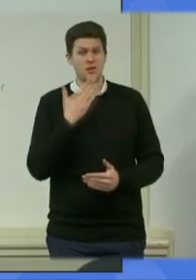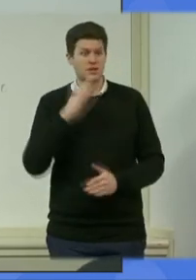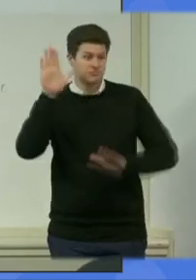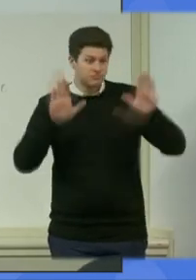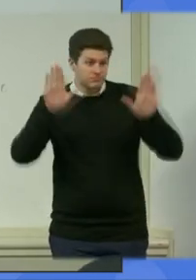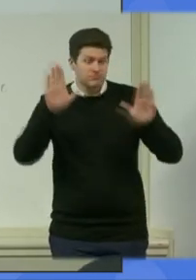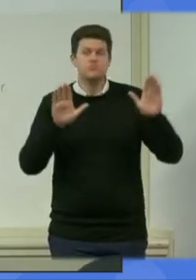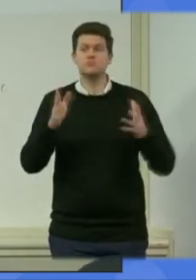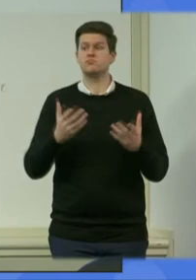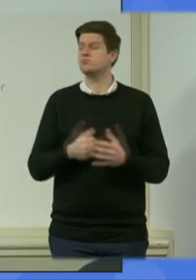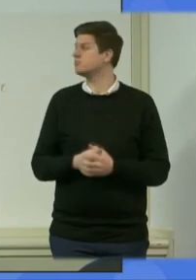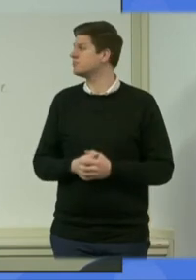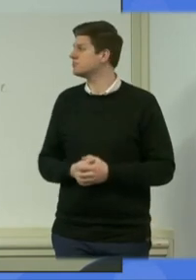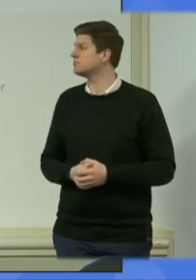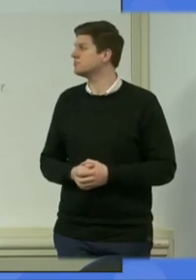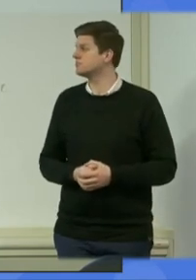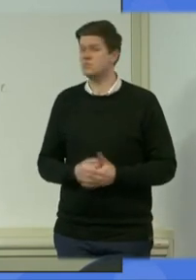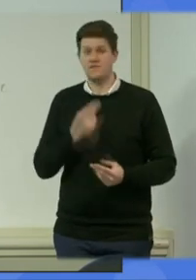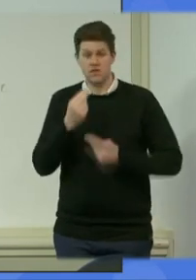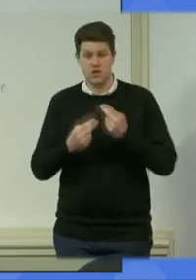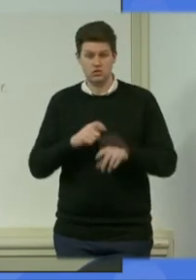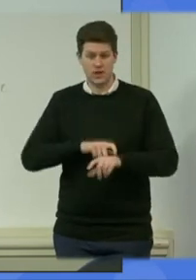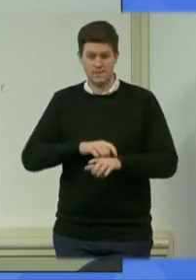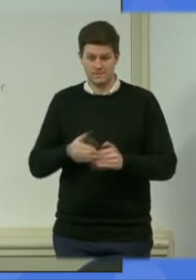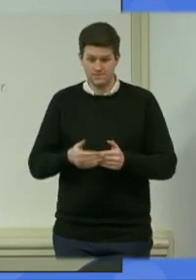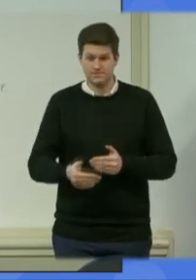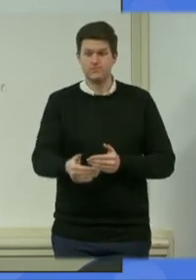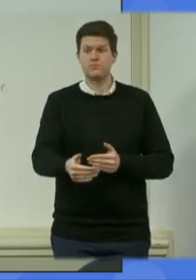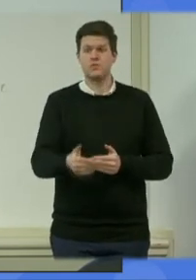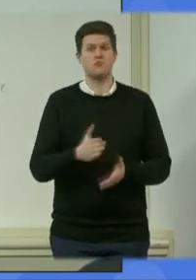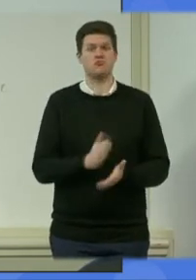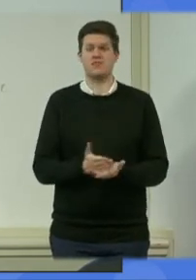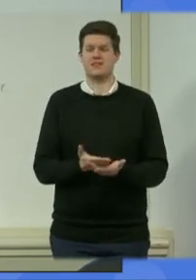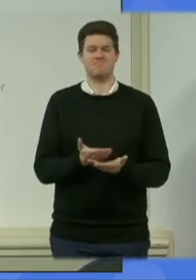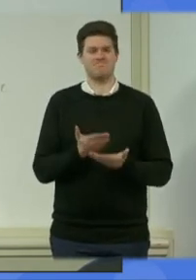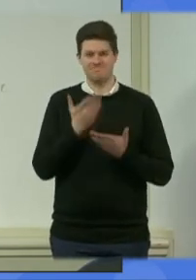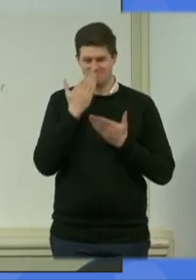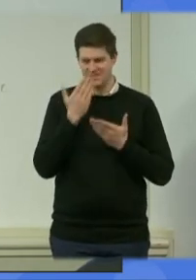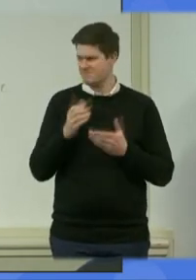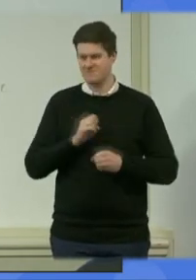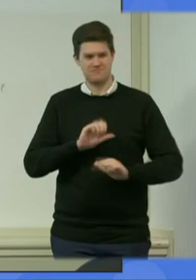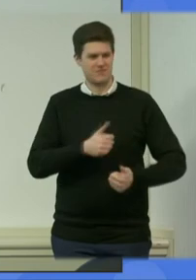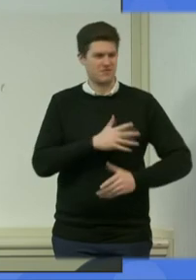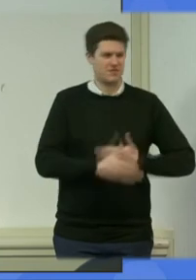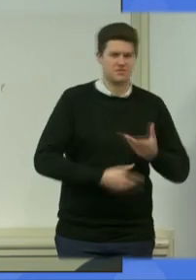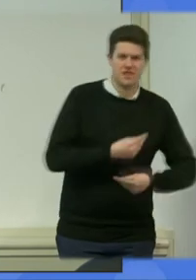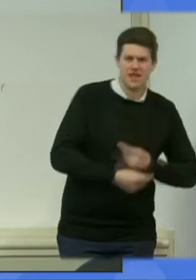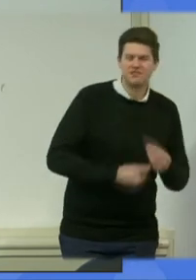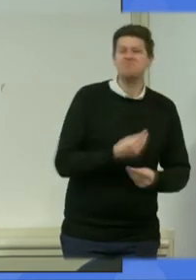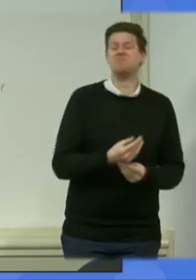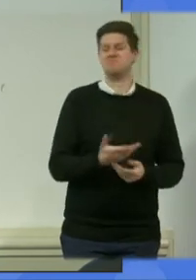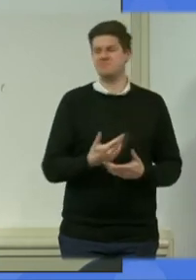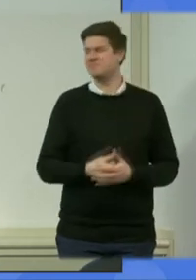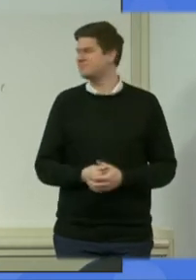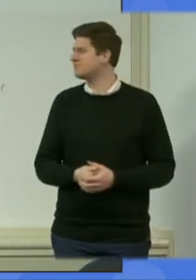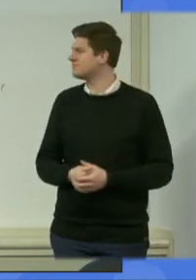just ask. But from lunchtime, doesn't sound like I need to invite you to do that, because I think you're totally on it. And then the second thing,